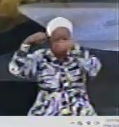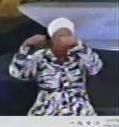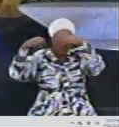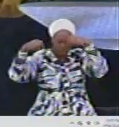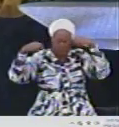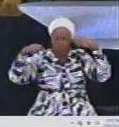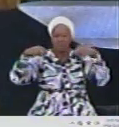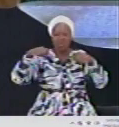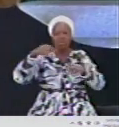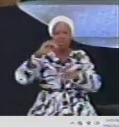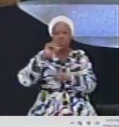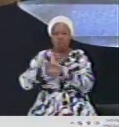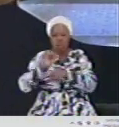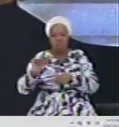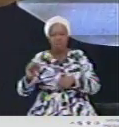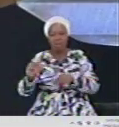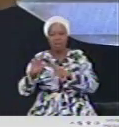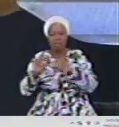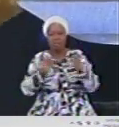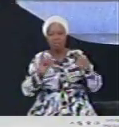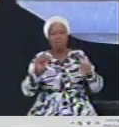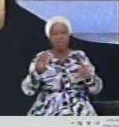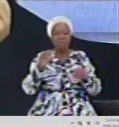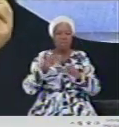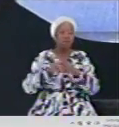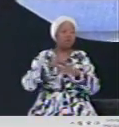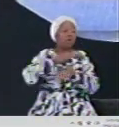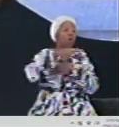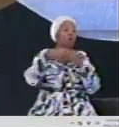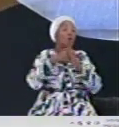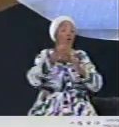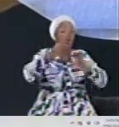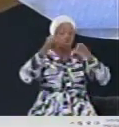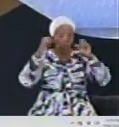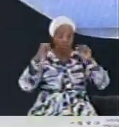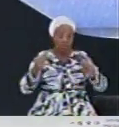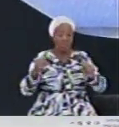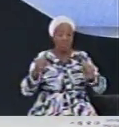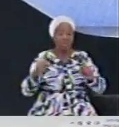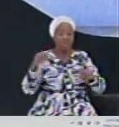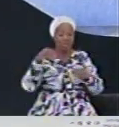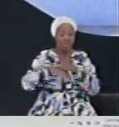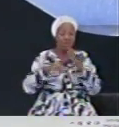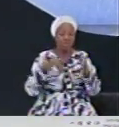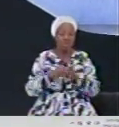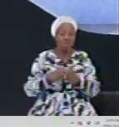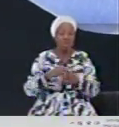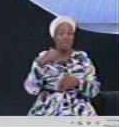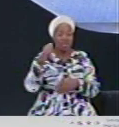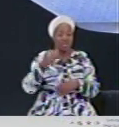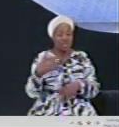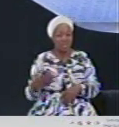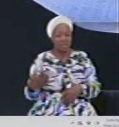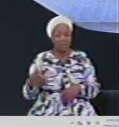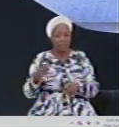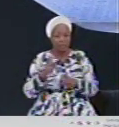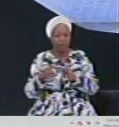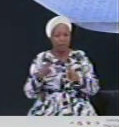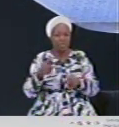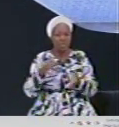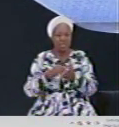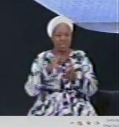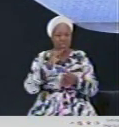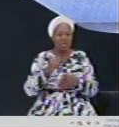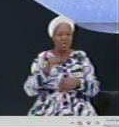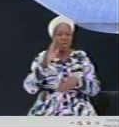working, putting all your strength, all your skill into it, 10 things, but it's on the platform